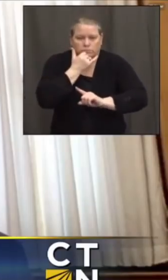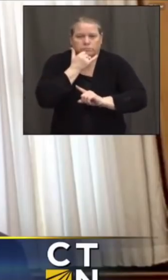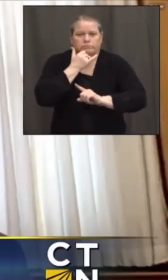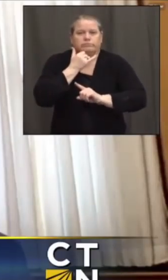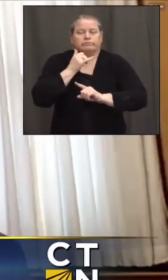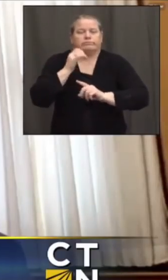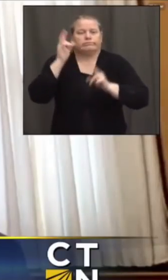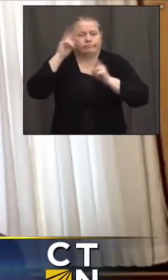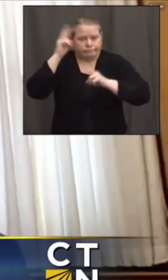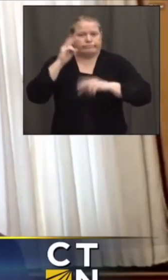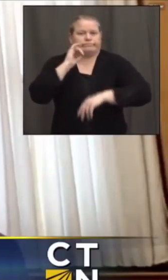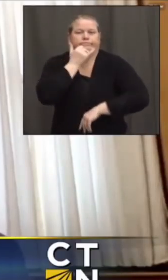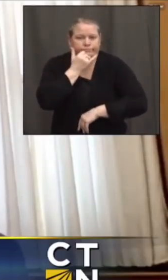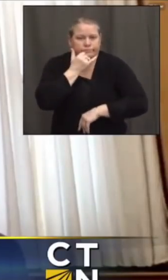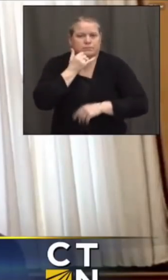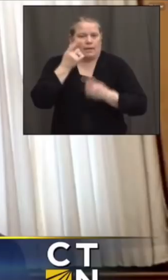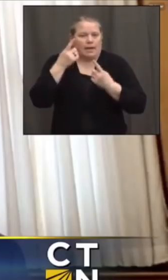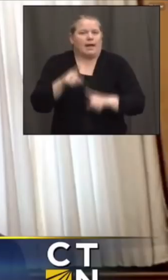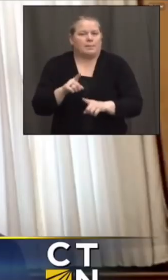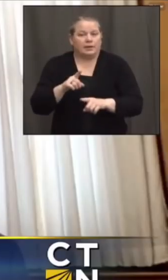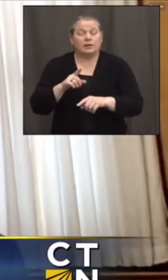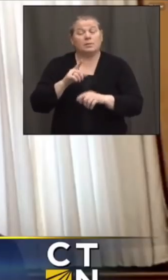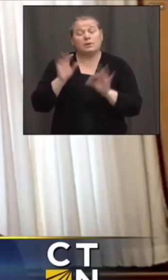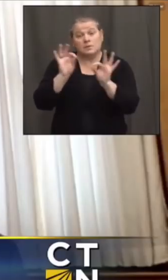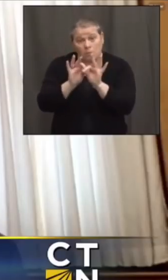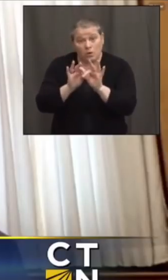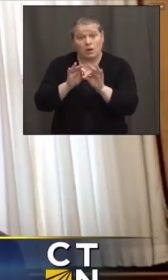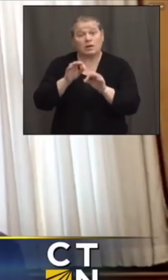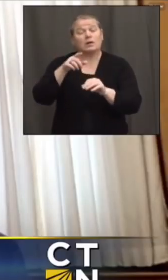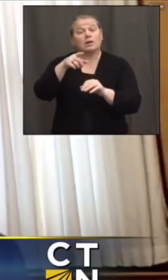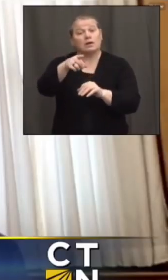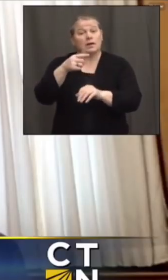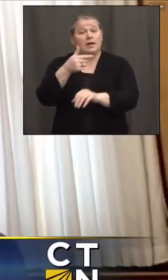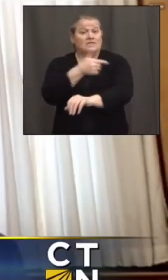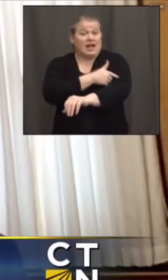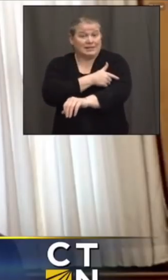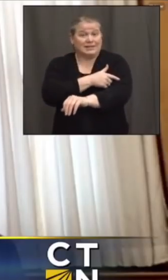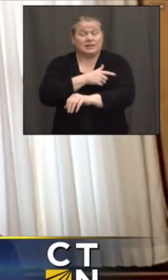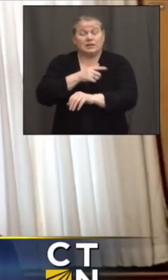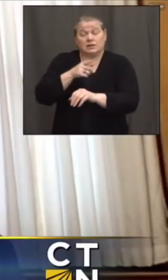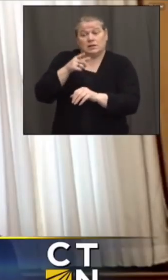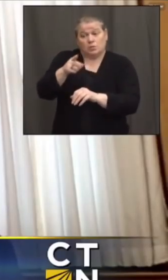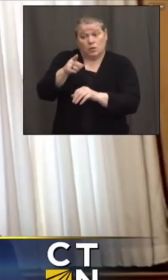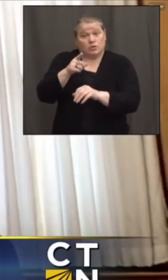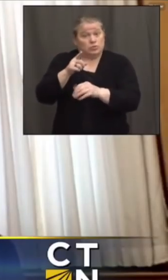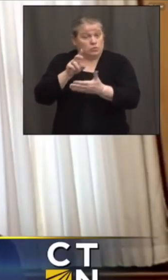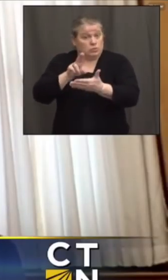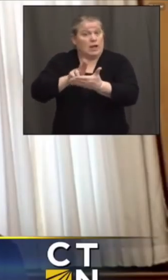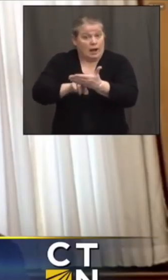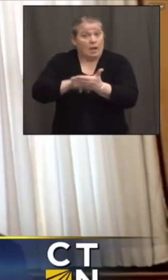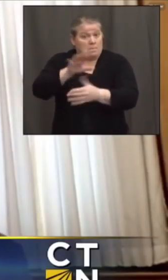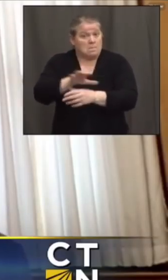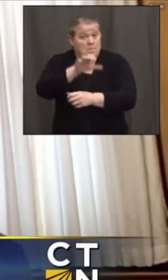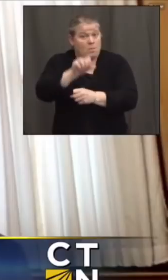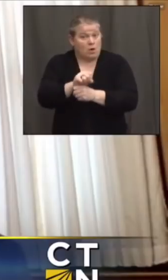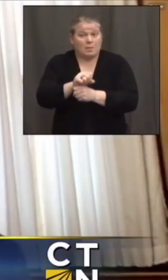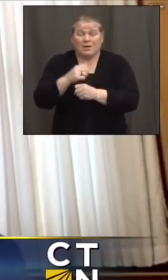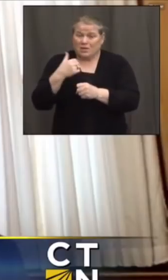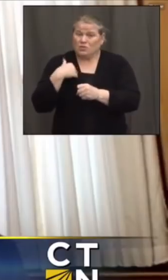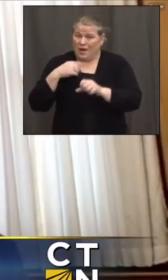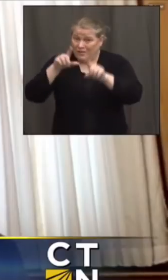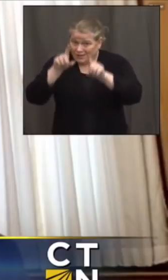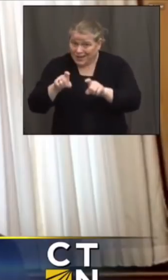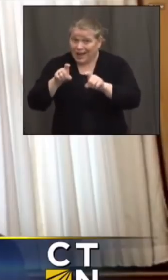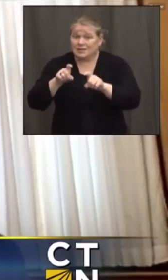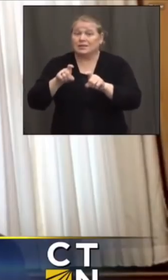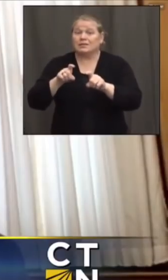people remembering that when they sign up for a vaccine, you do have to do a test under penalty of perjury that you are eligible in that phase. So that's a good reminder.